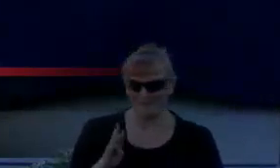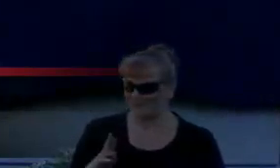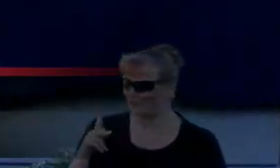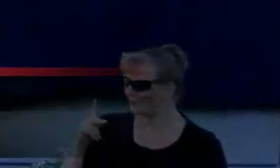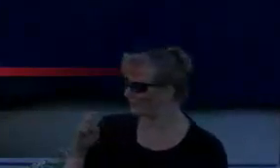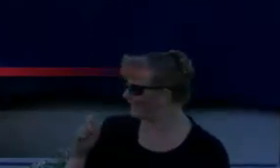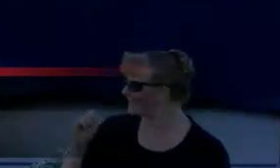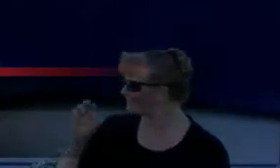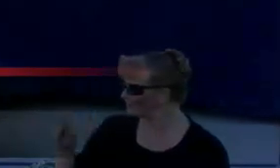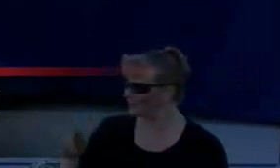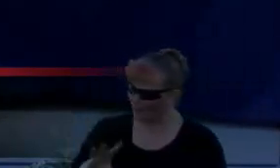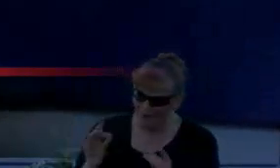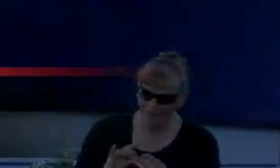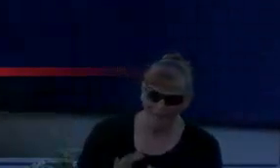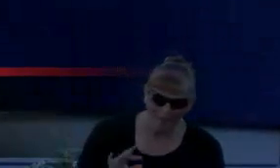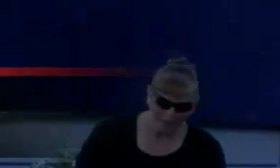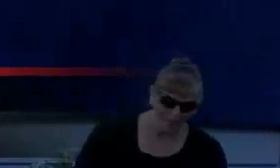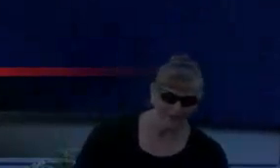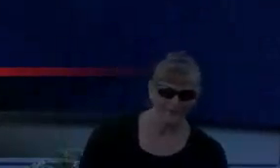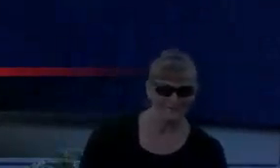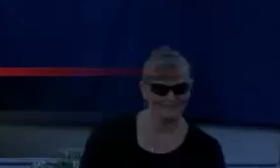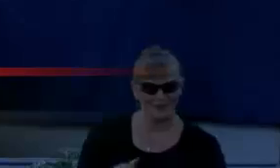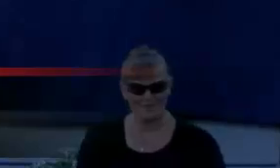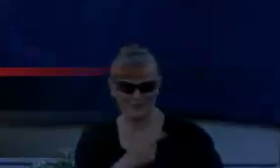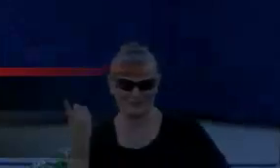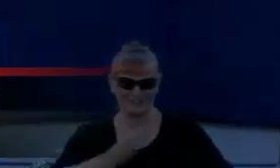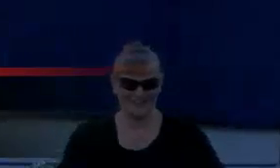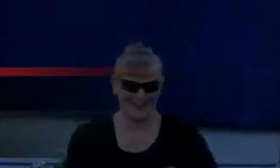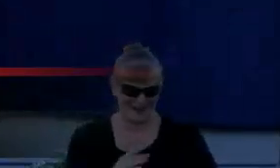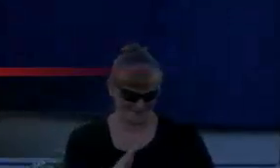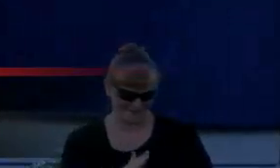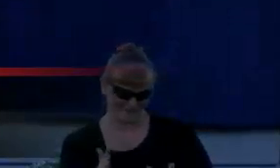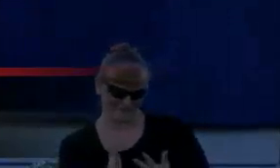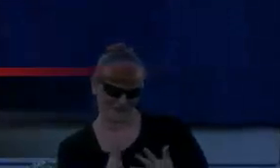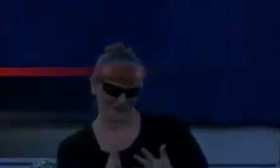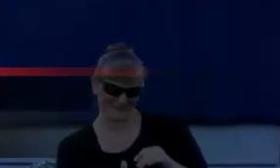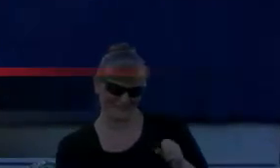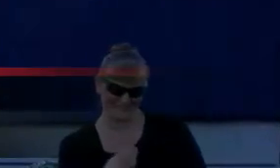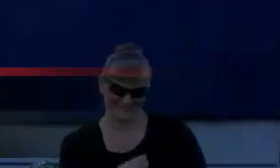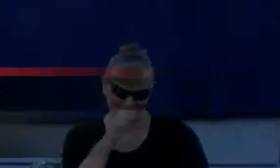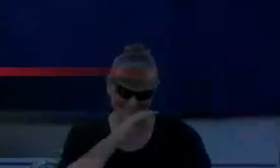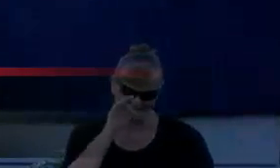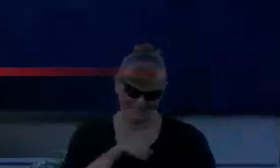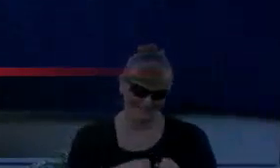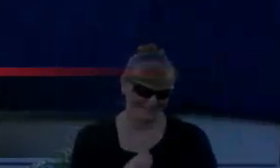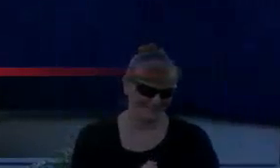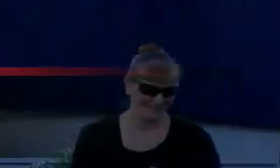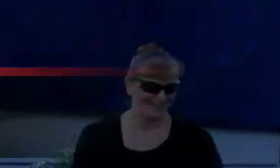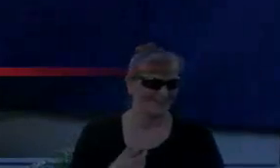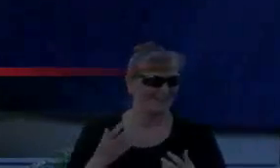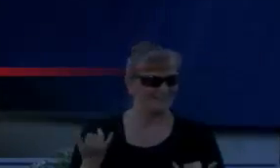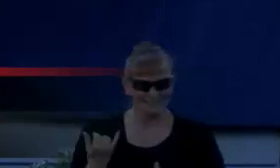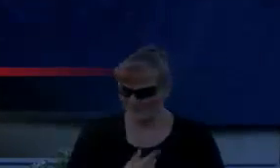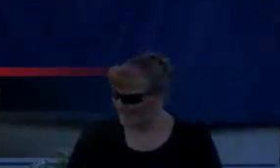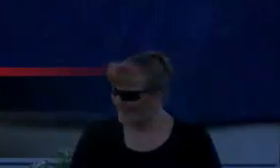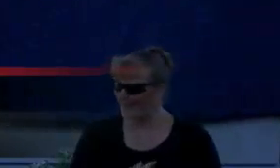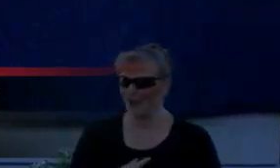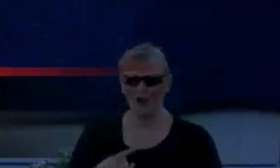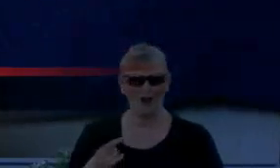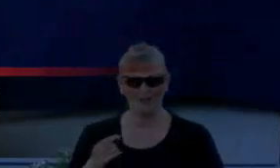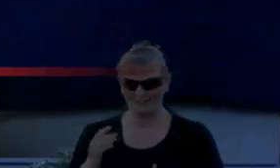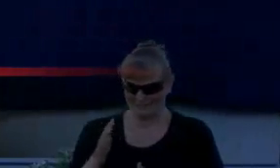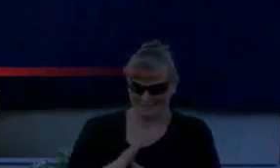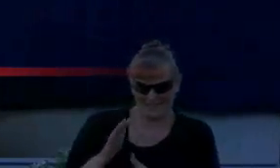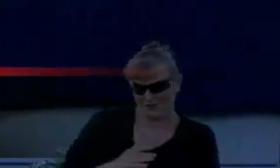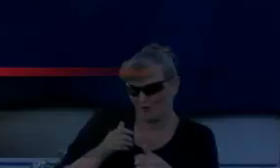has not stopped talking about since the first day of freshman year. Today is the day that all our senior Sunday posts on Instagram has led up